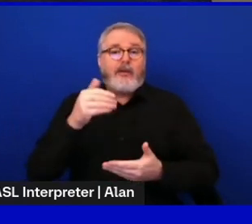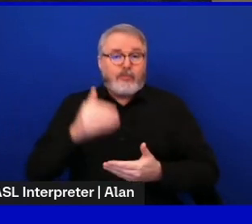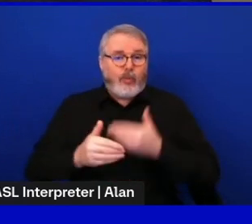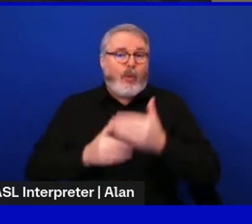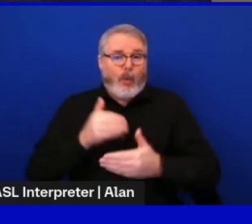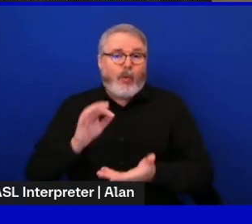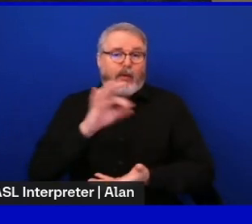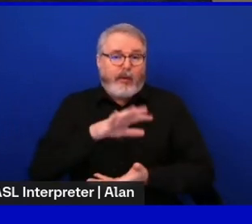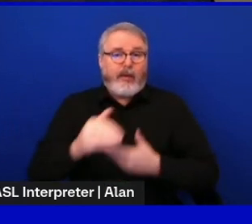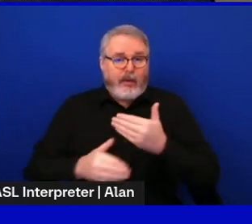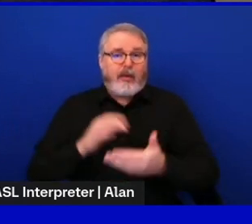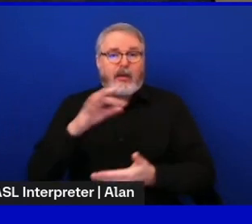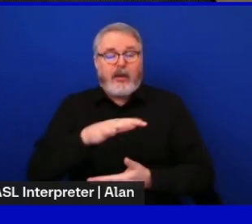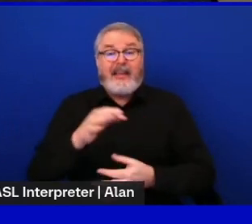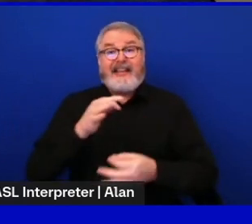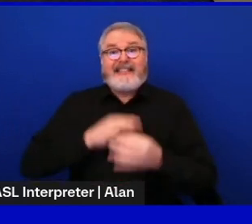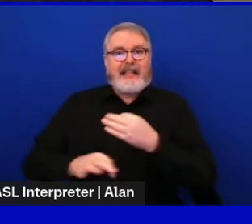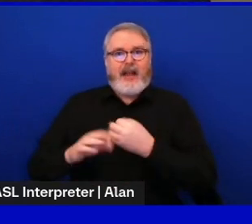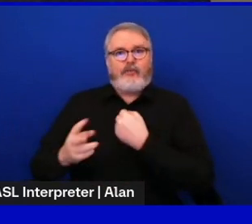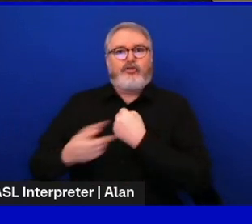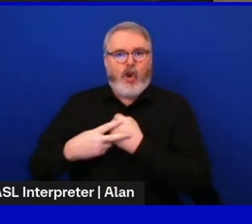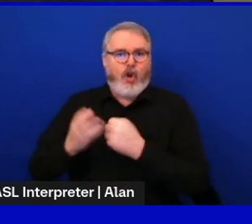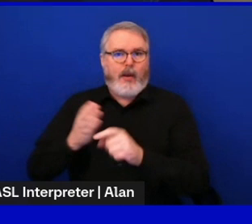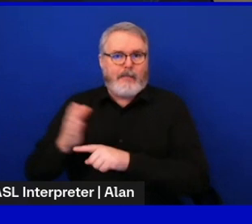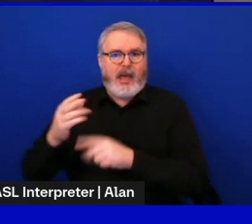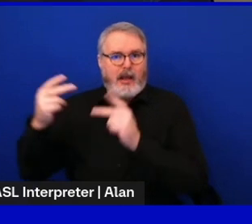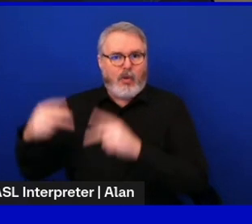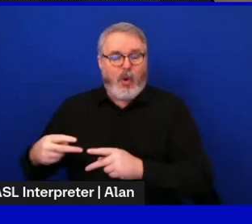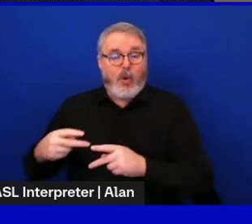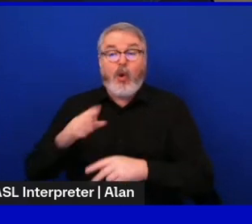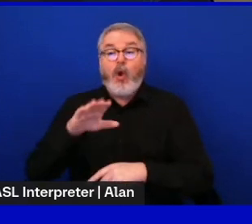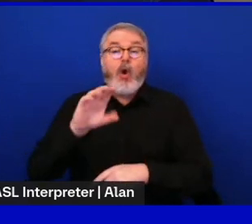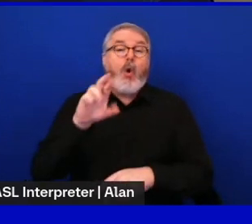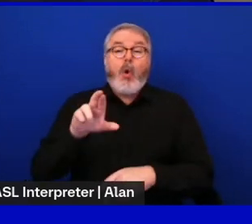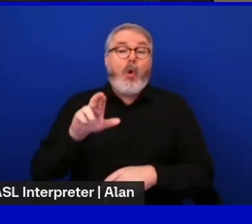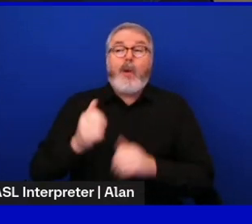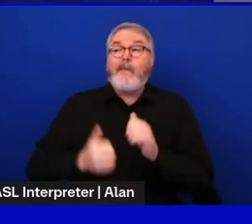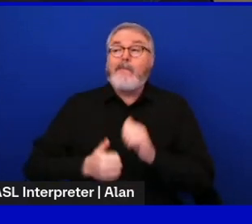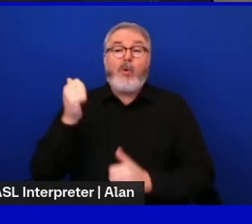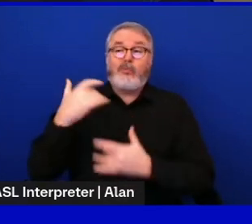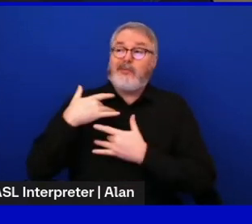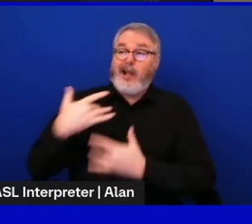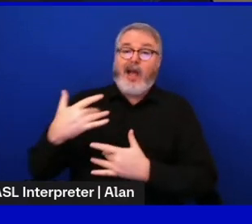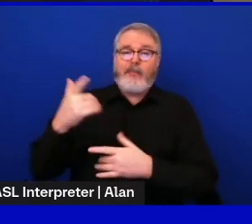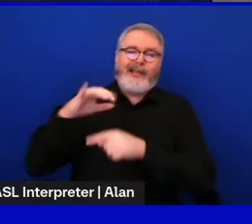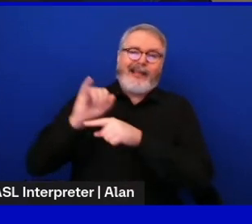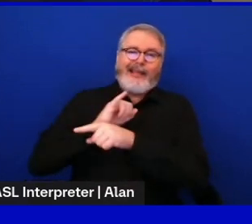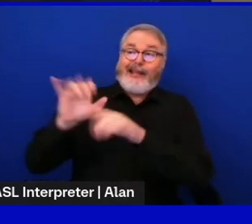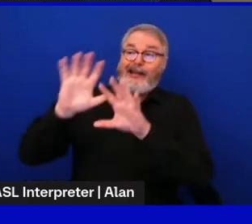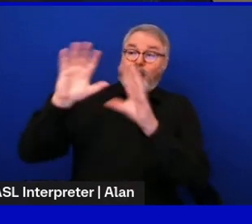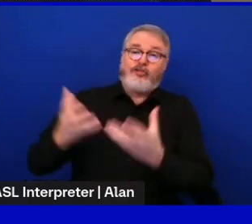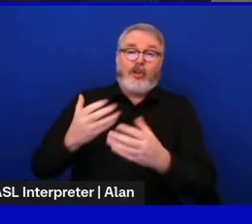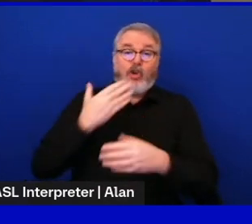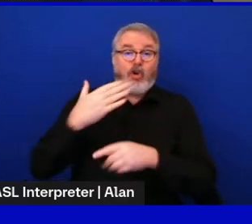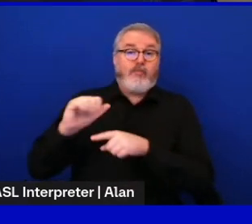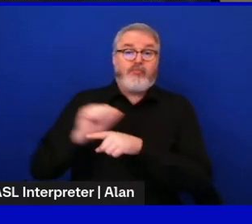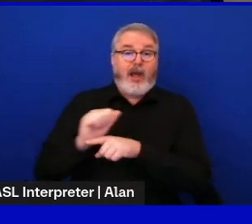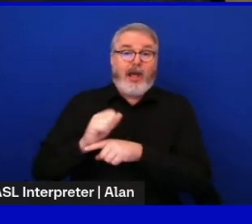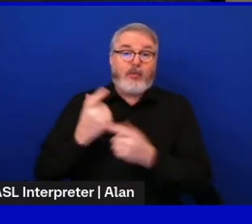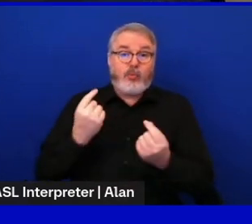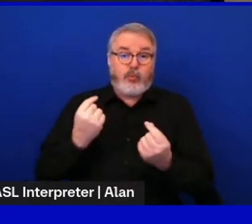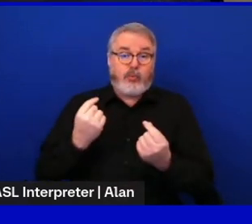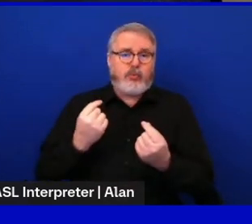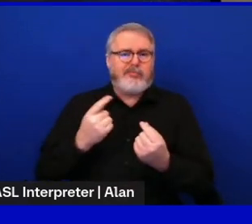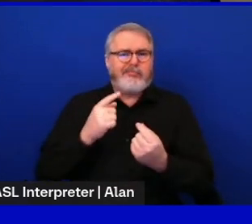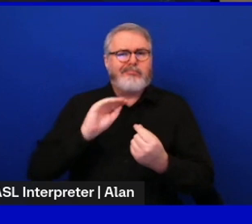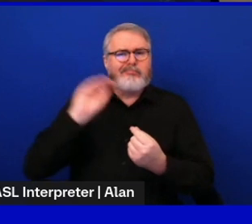instead of storing them in code. Or what the most common or the industry kind of good practice is, you should probably store them